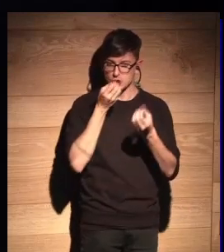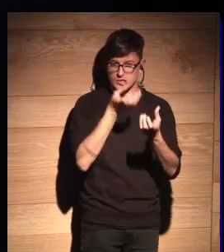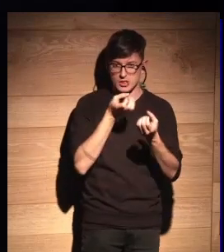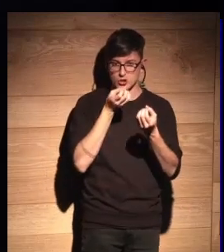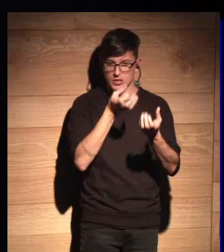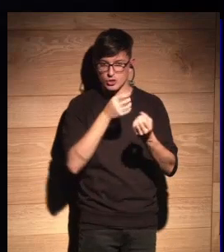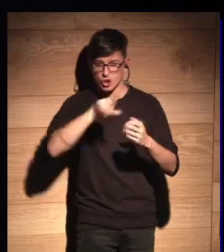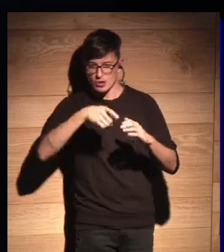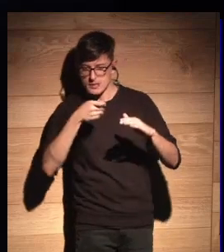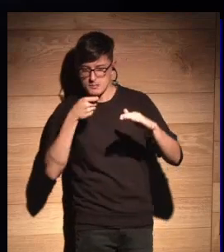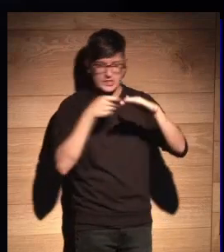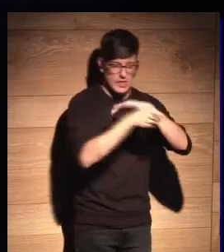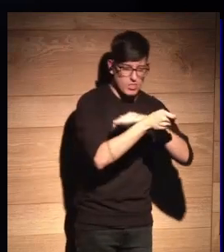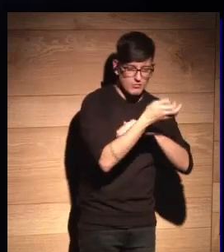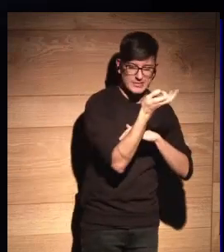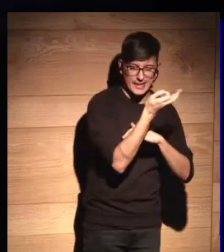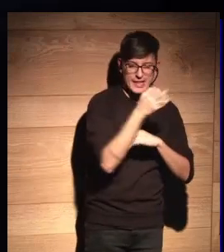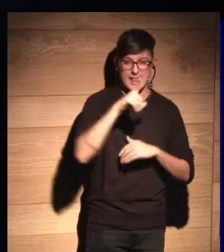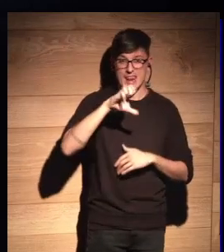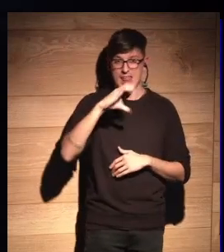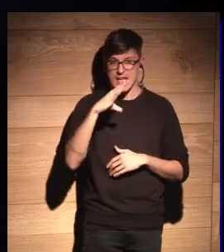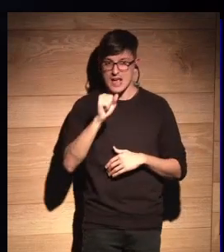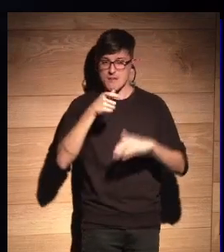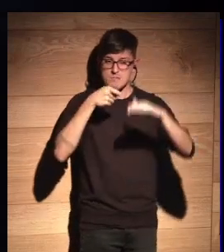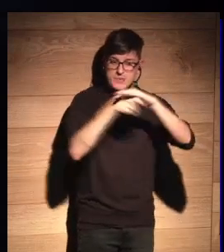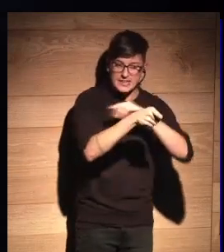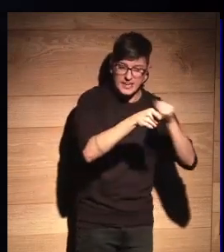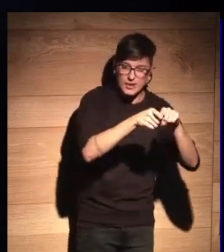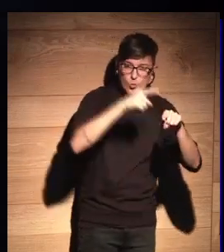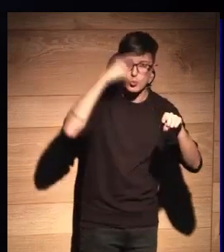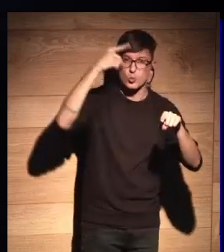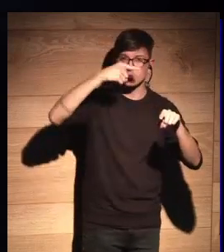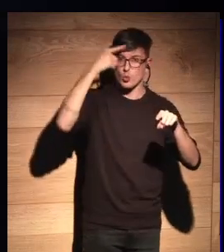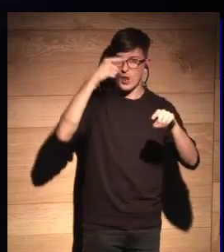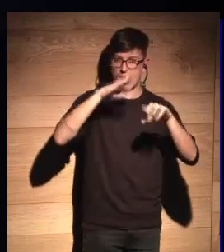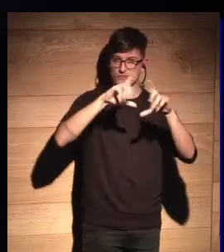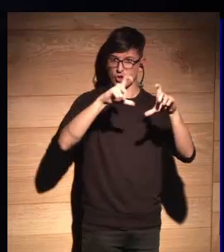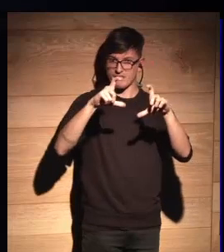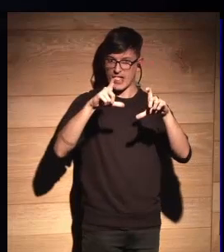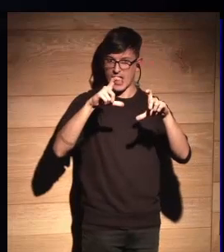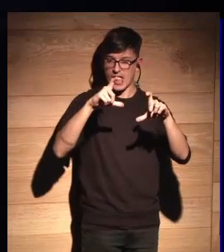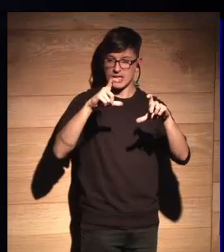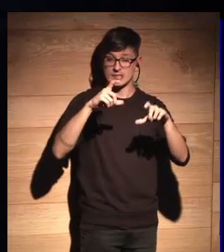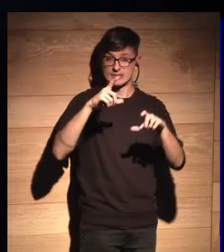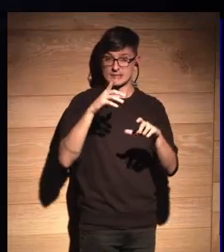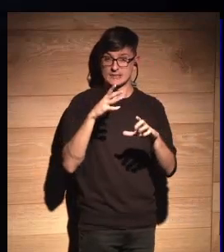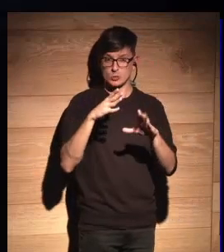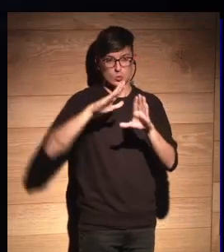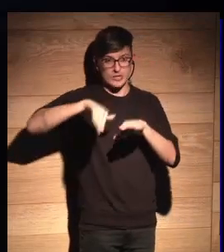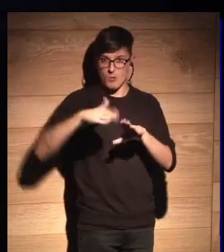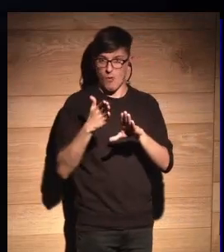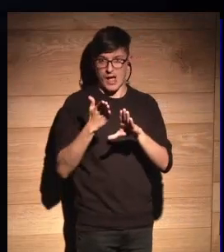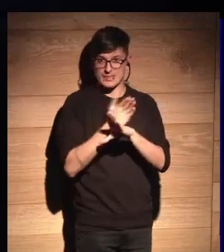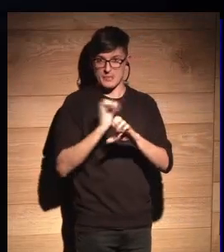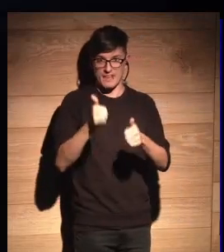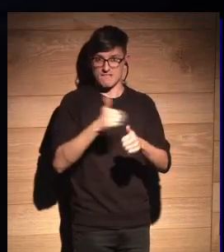of photography. And the last thing before we start, I want to mention that we have